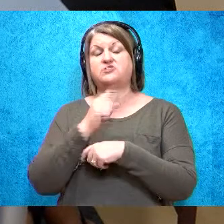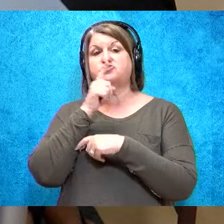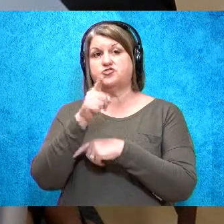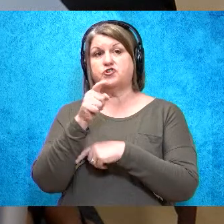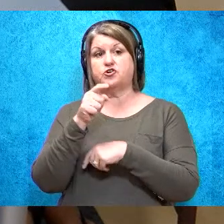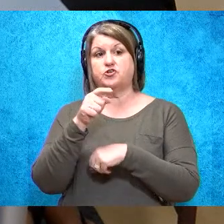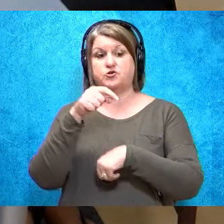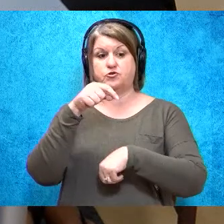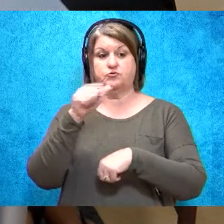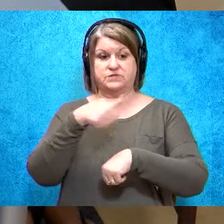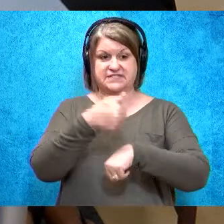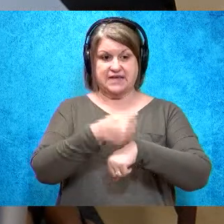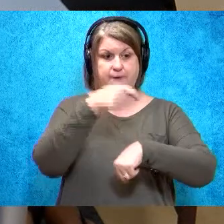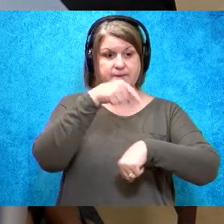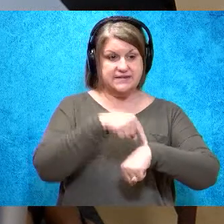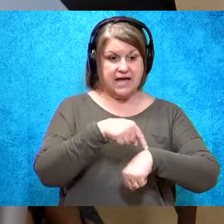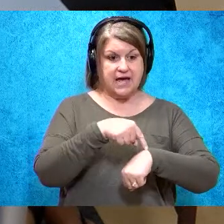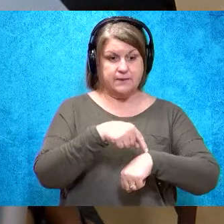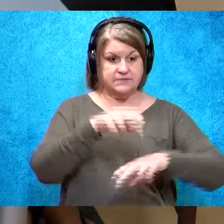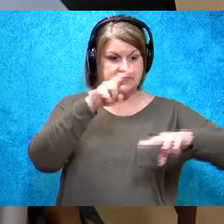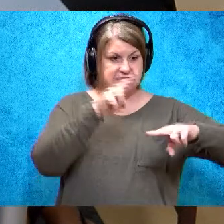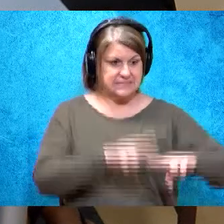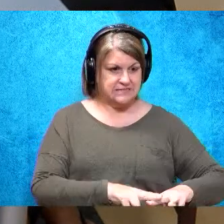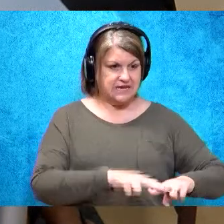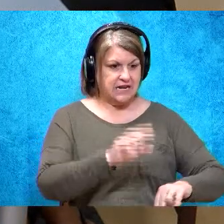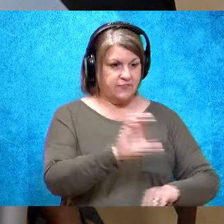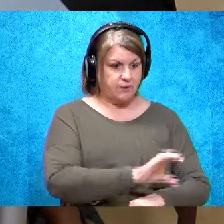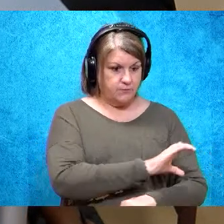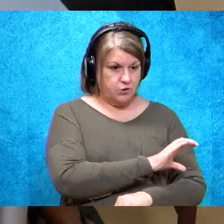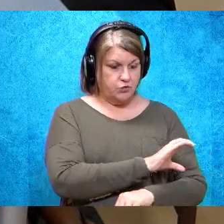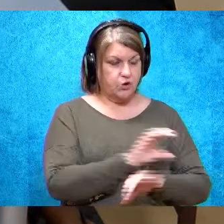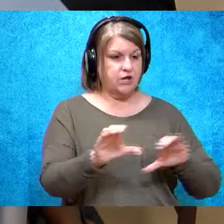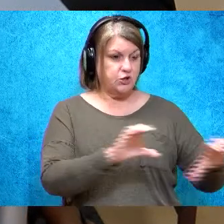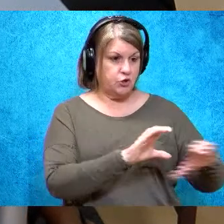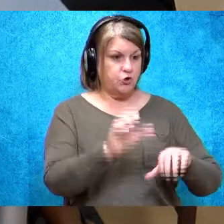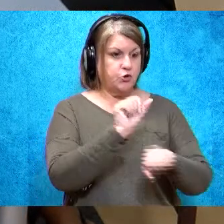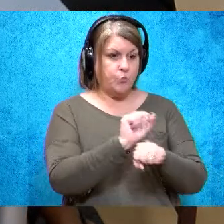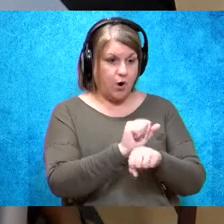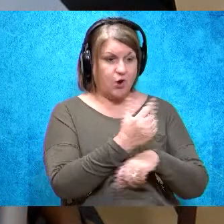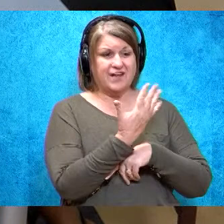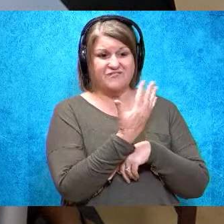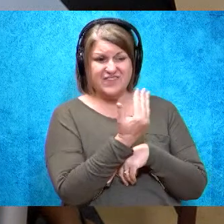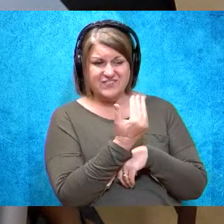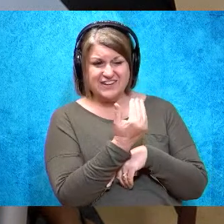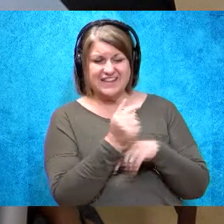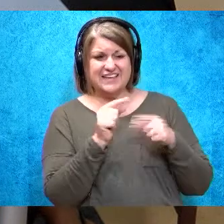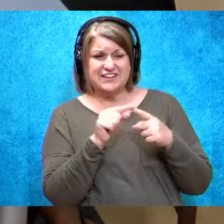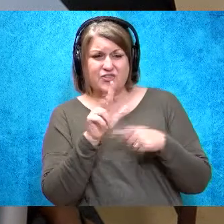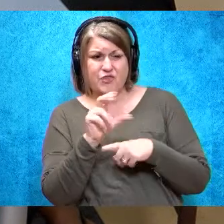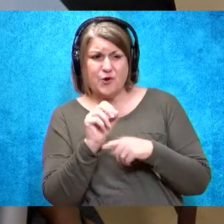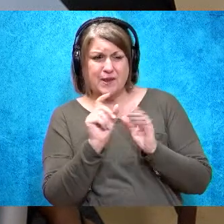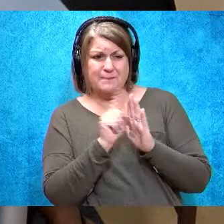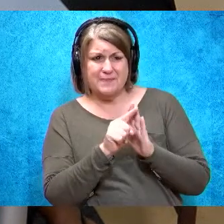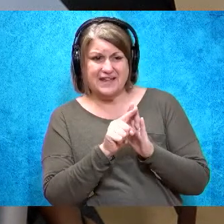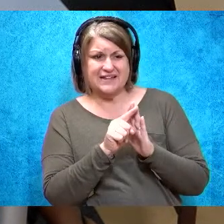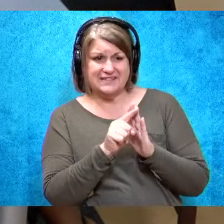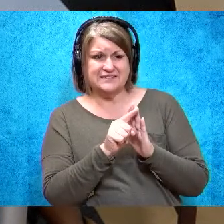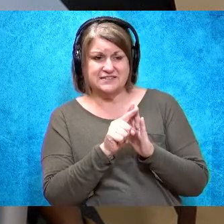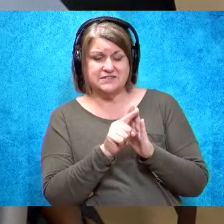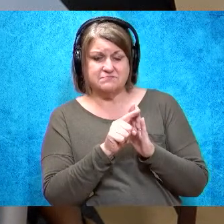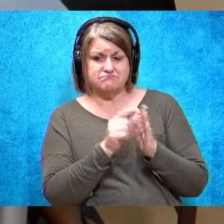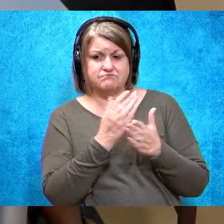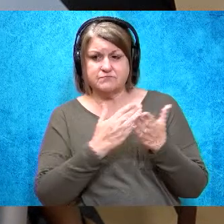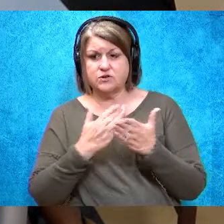your computer and sit down and do your work in 15 to 30 minute increments. Mm-hmm. Treat it just like you're doing